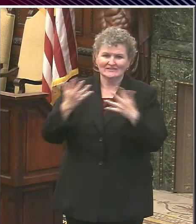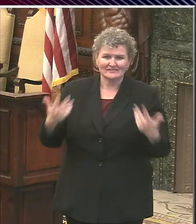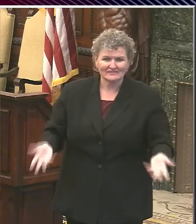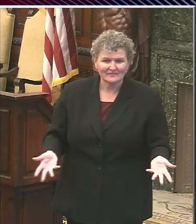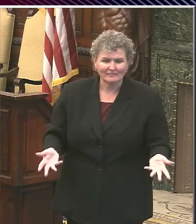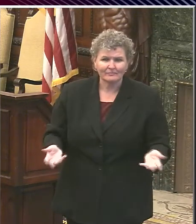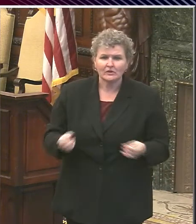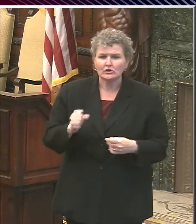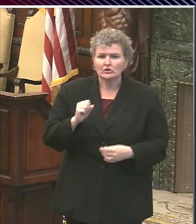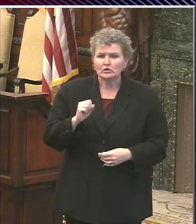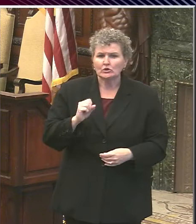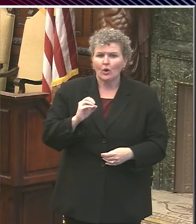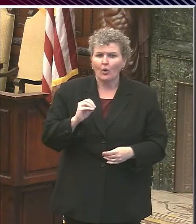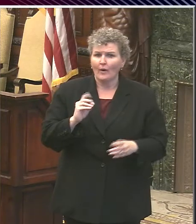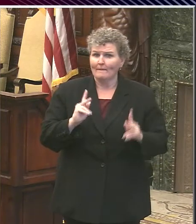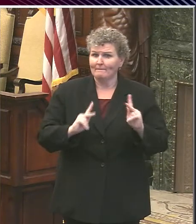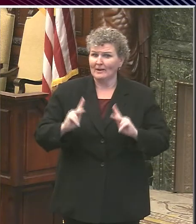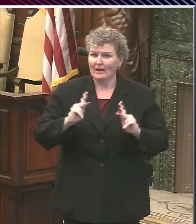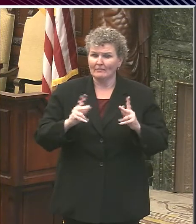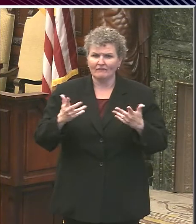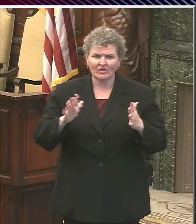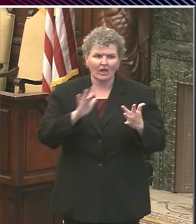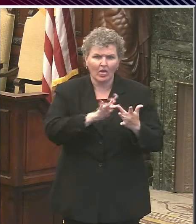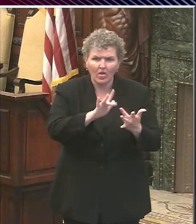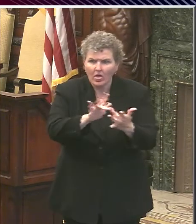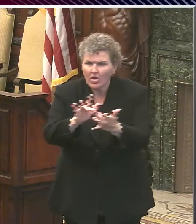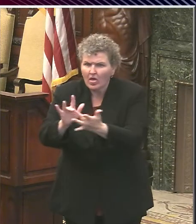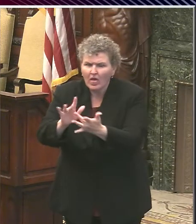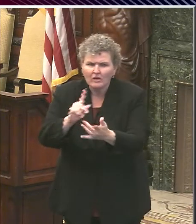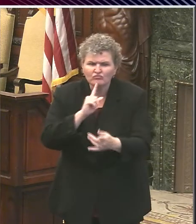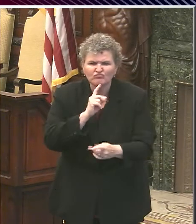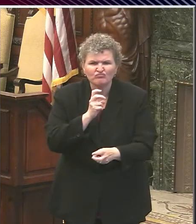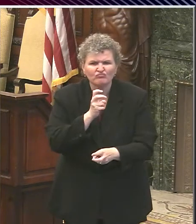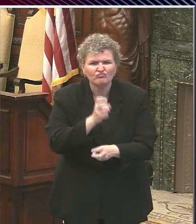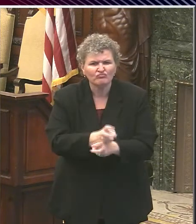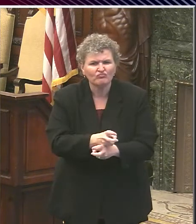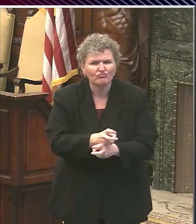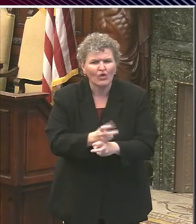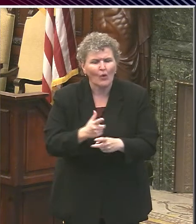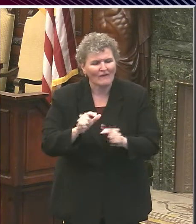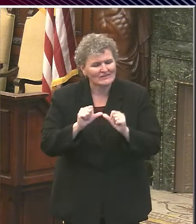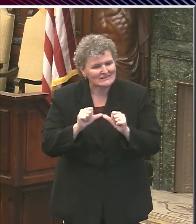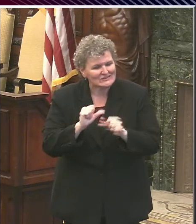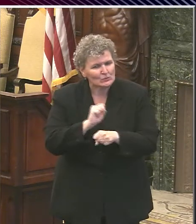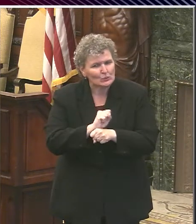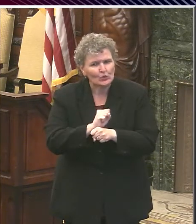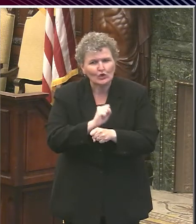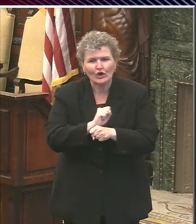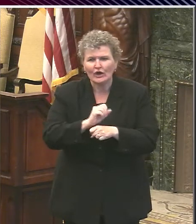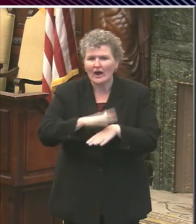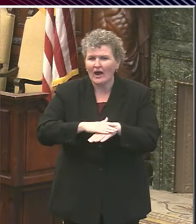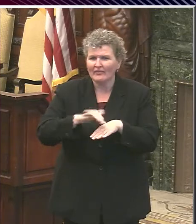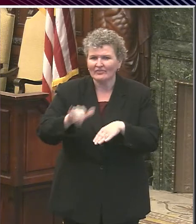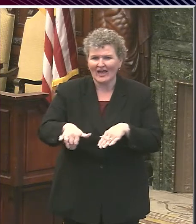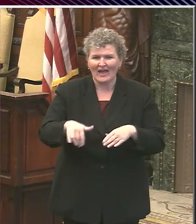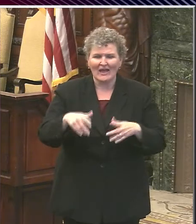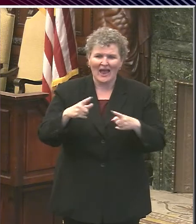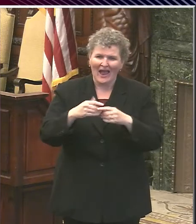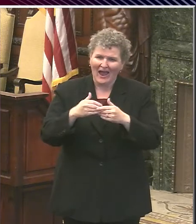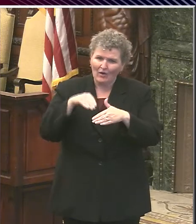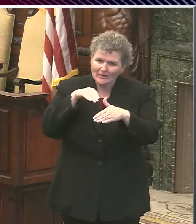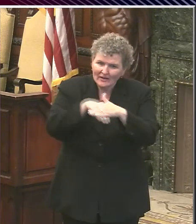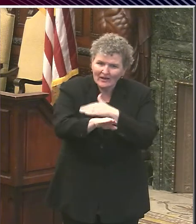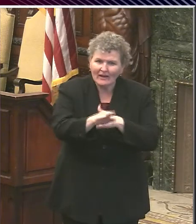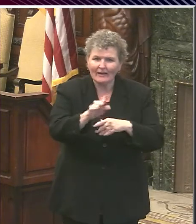people closely is difficult. We are continuing to work to put our foot in places where we can intercept